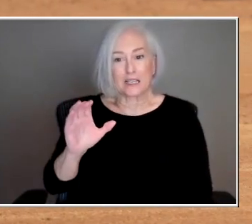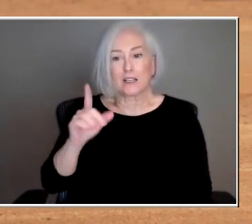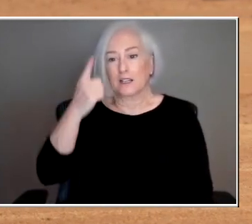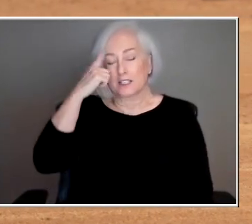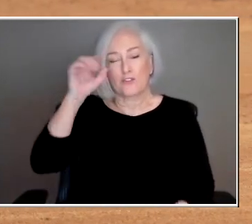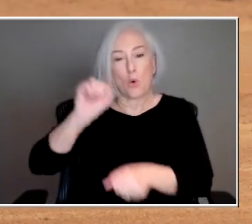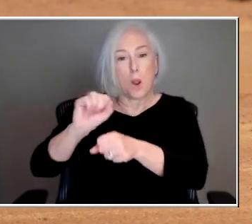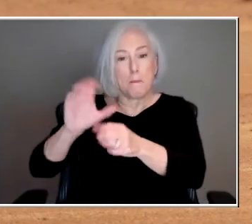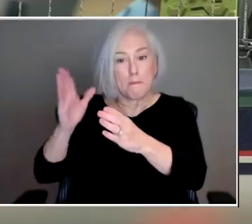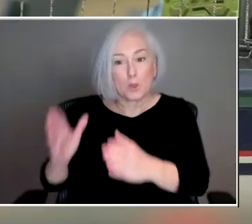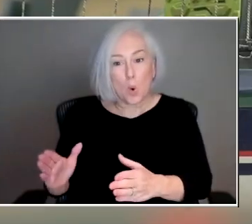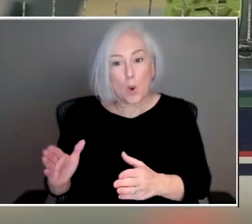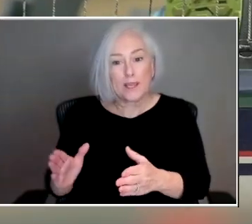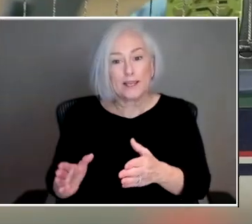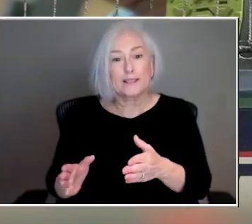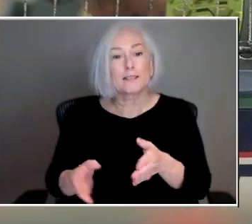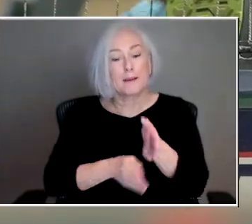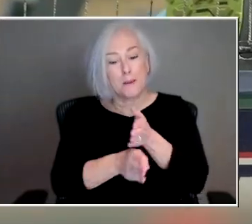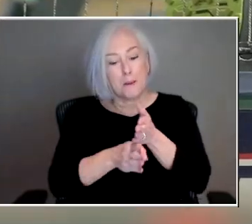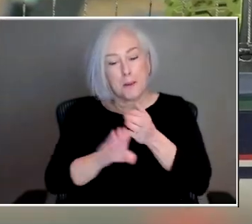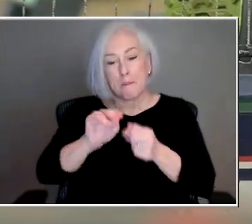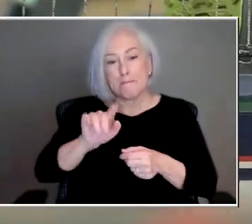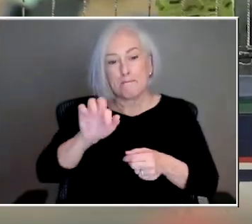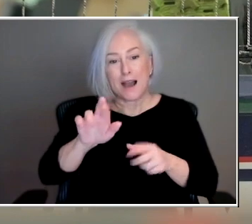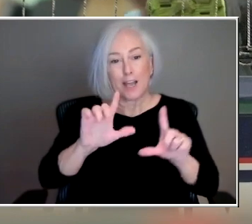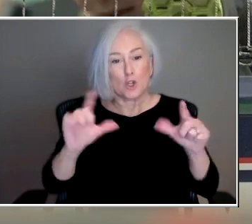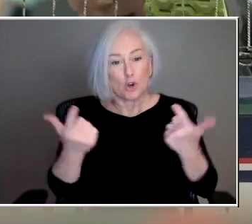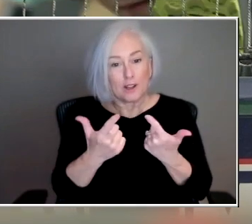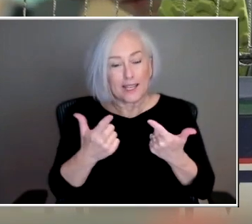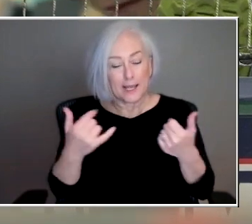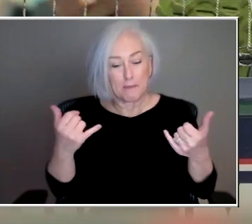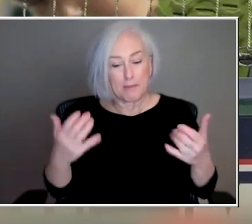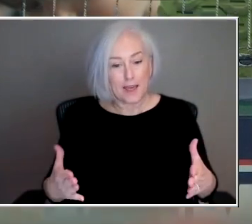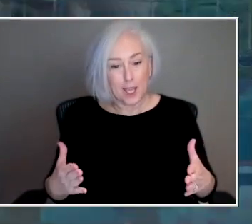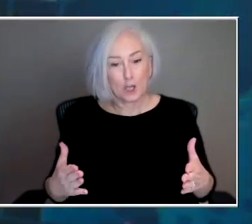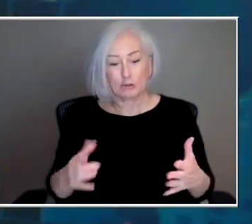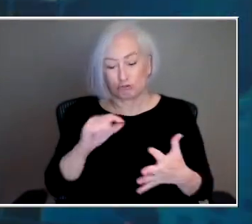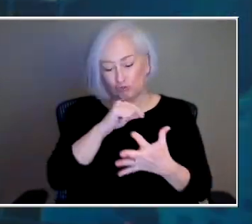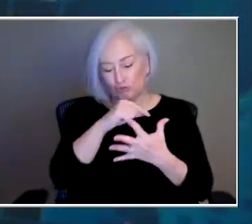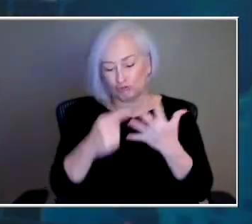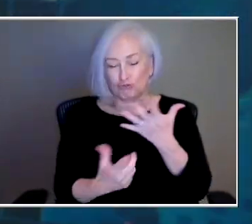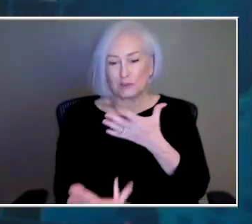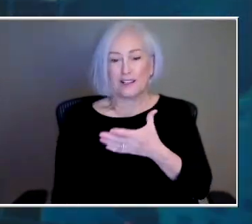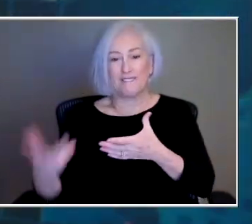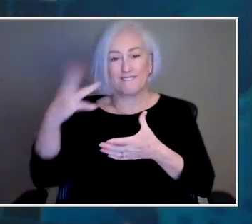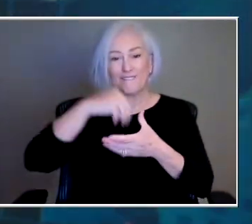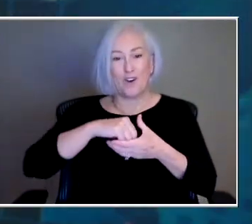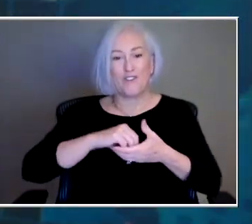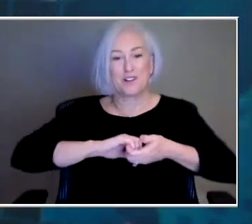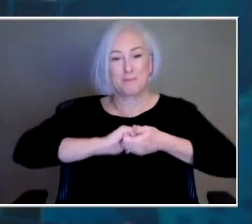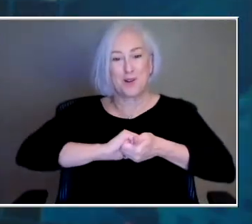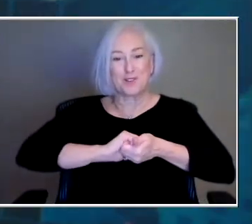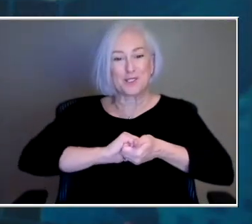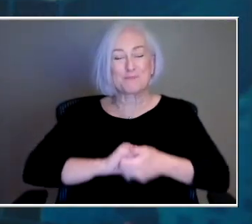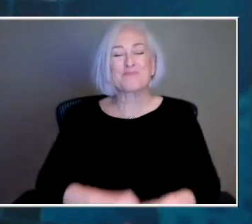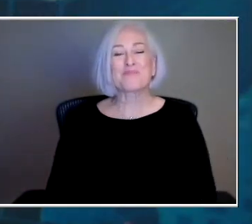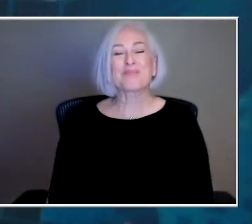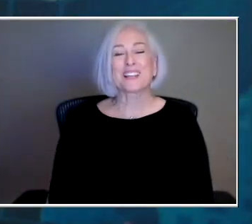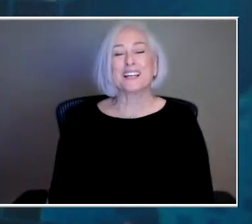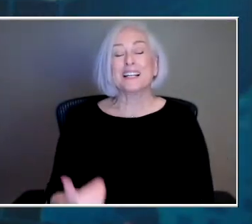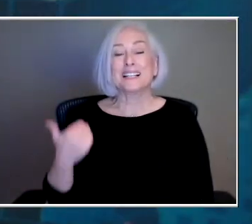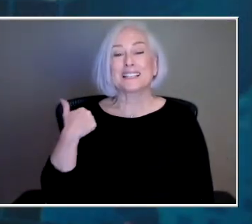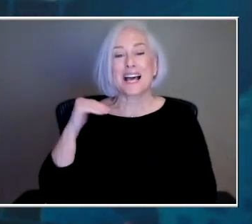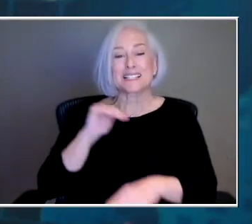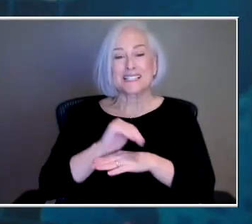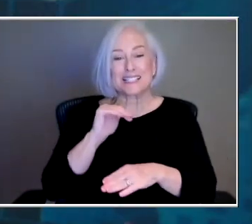players. So it's really a healthy thing that we're very thankful and grateful that we have this partnership. Last night's home opener ended in a